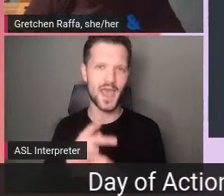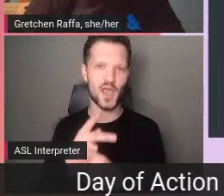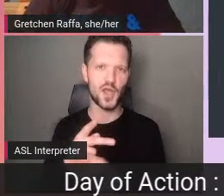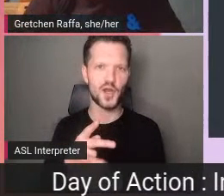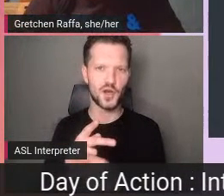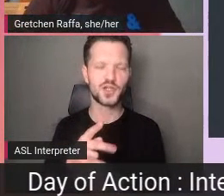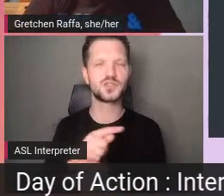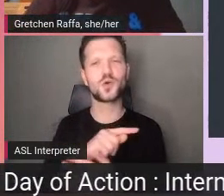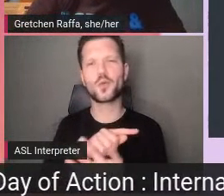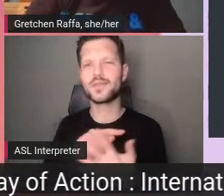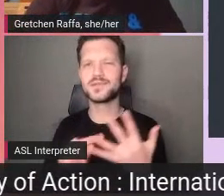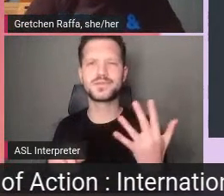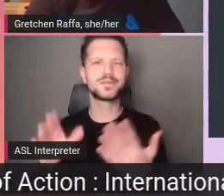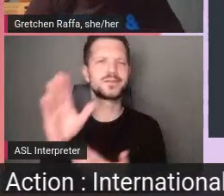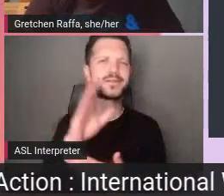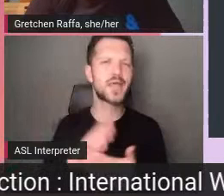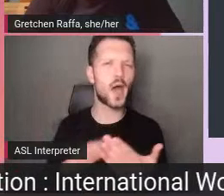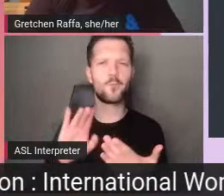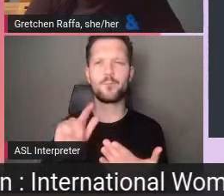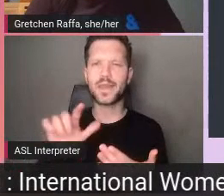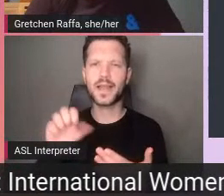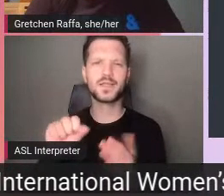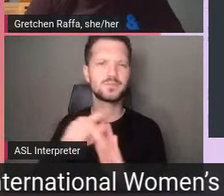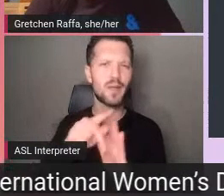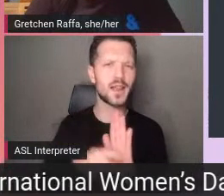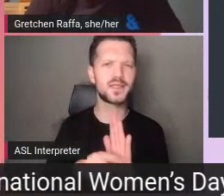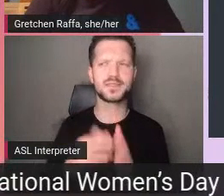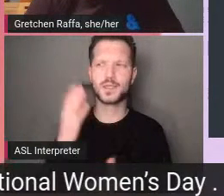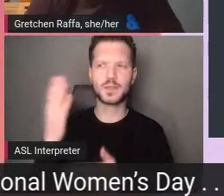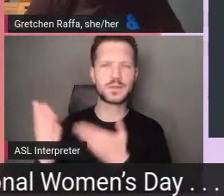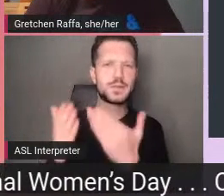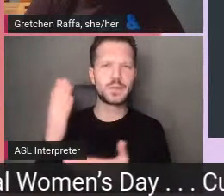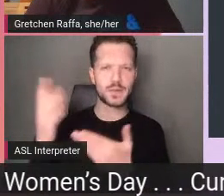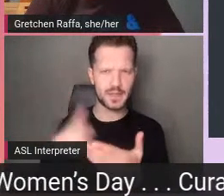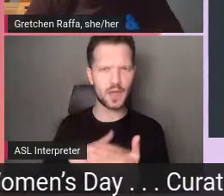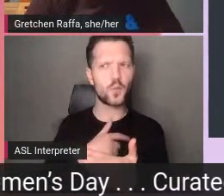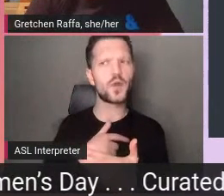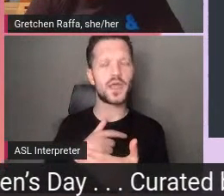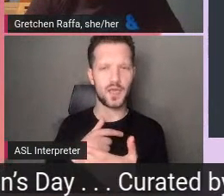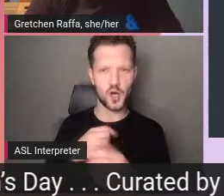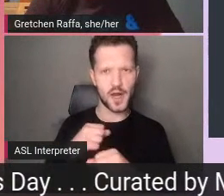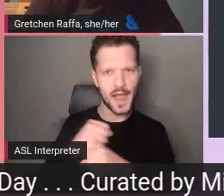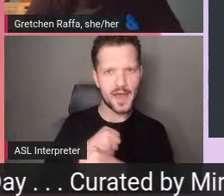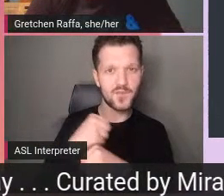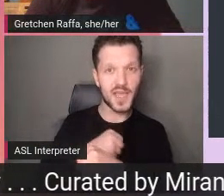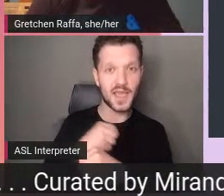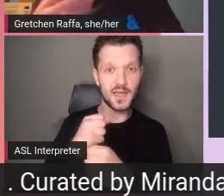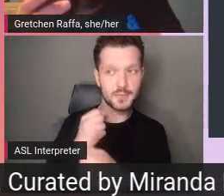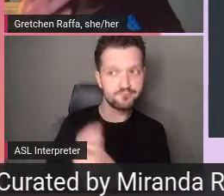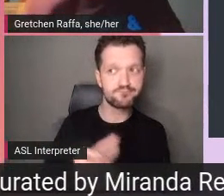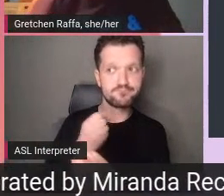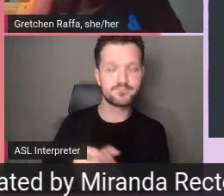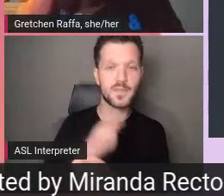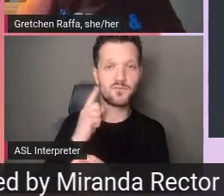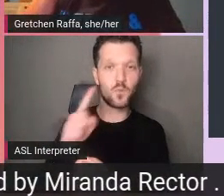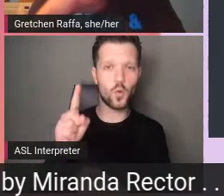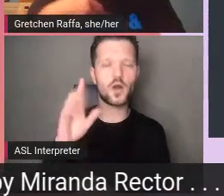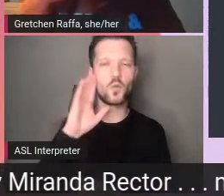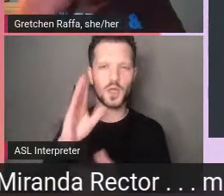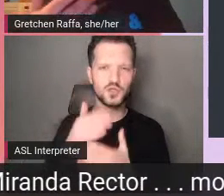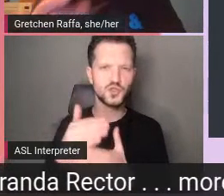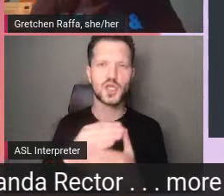some of the policy priorities that we are advocating for, and we will be sharing more information